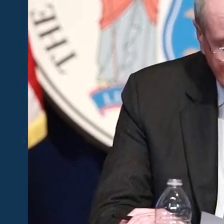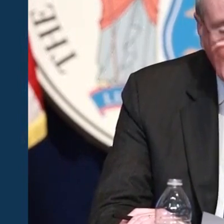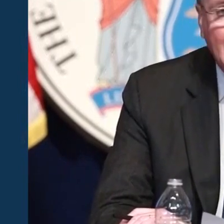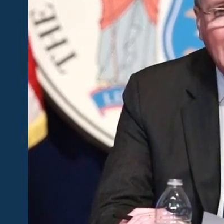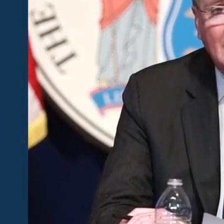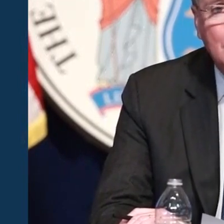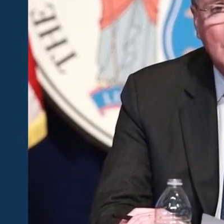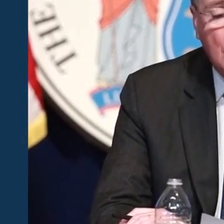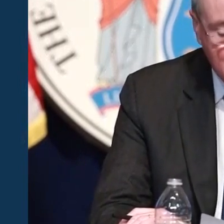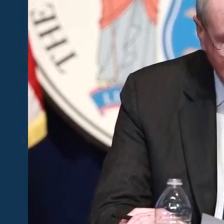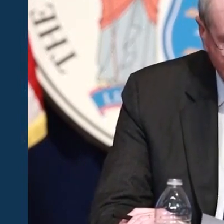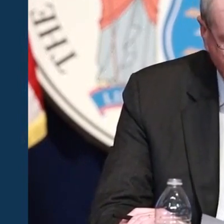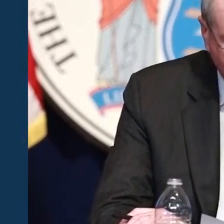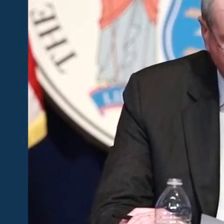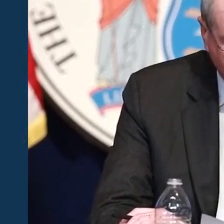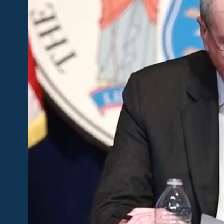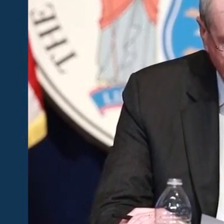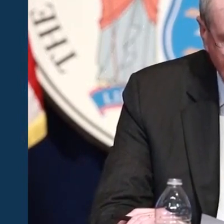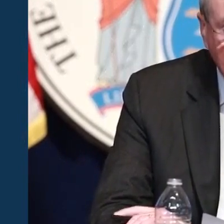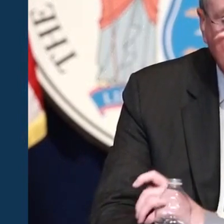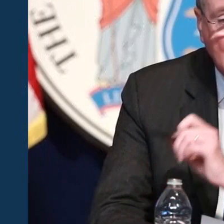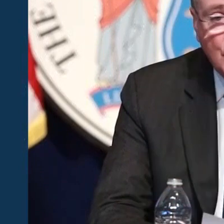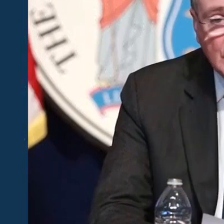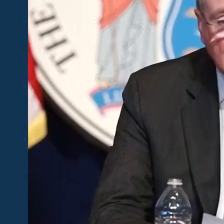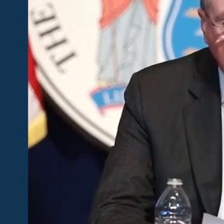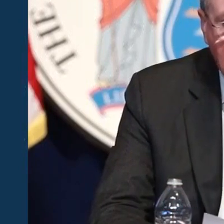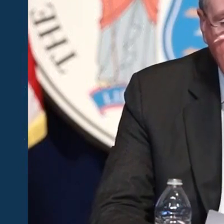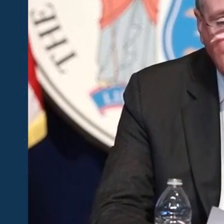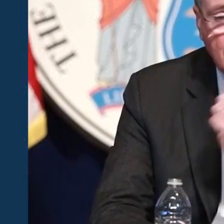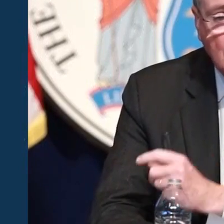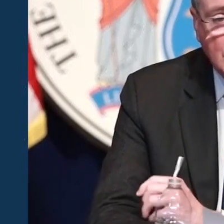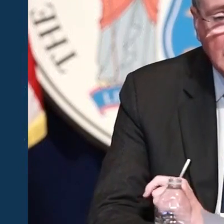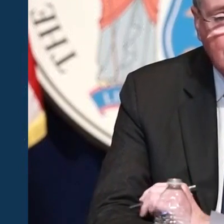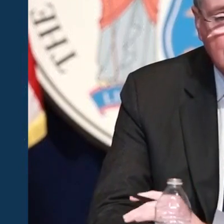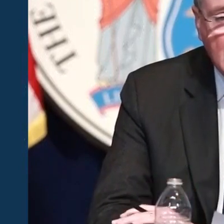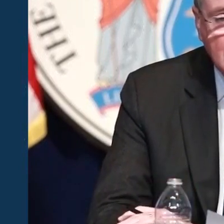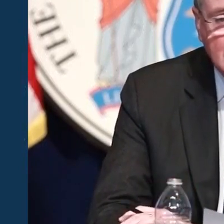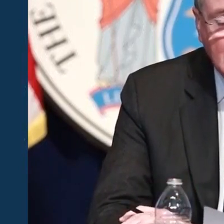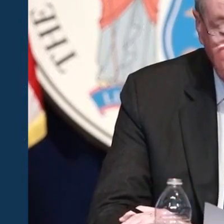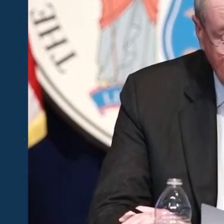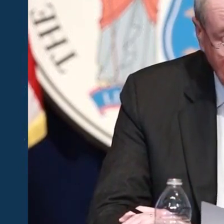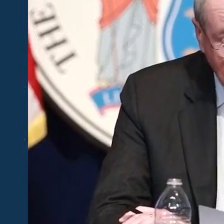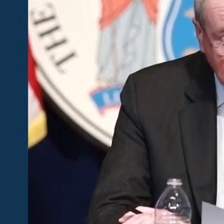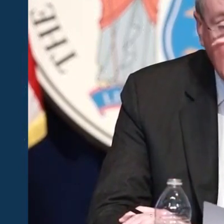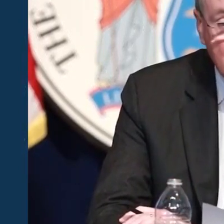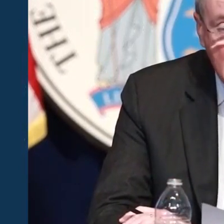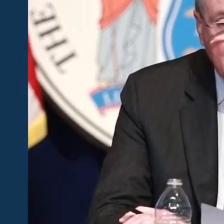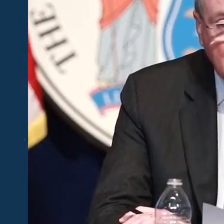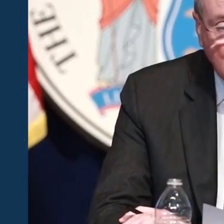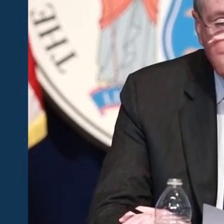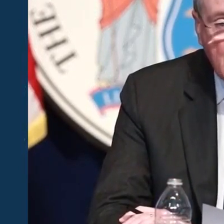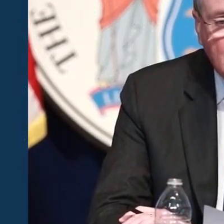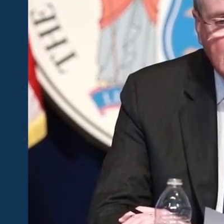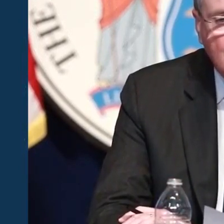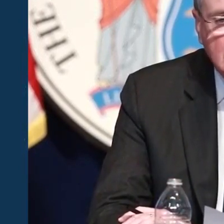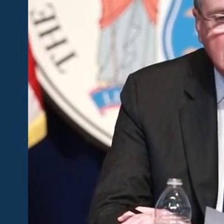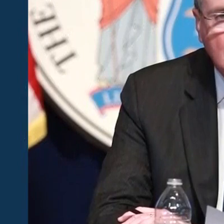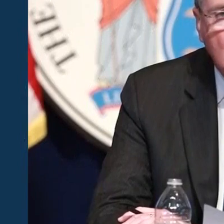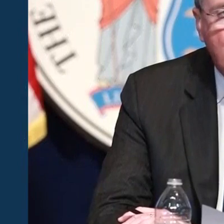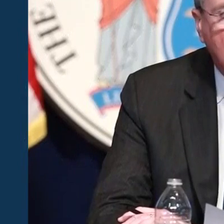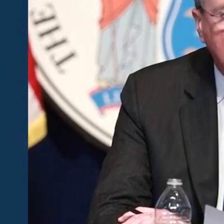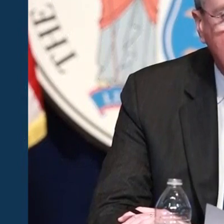We can't let our vigilance slip. But let's look at this map as we've been looking at from time to time. That map looks better